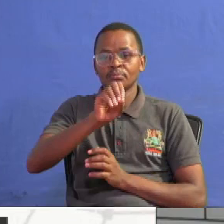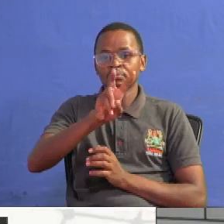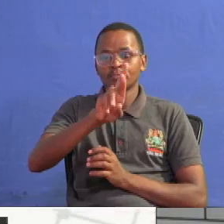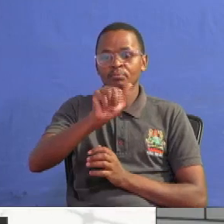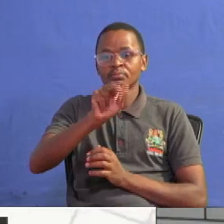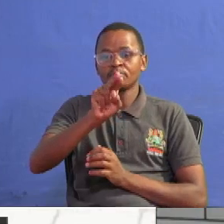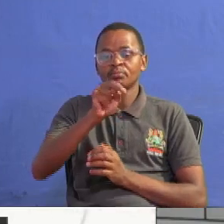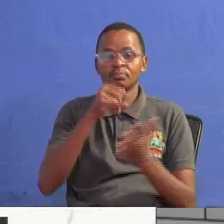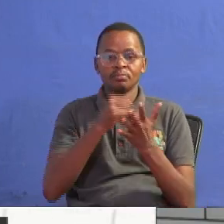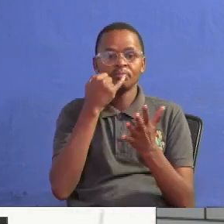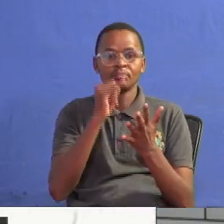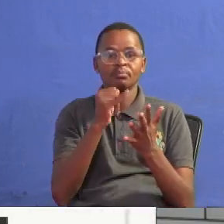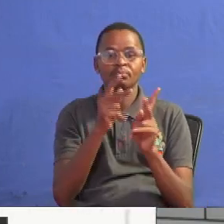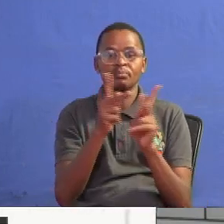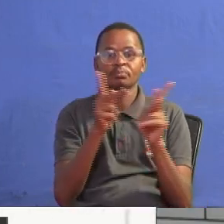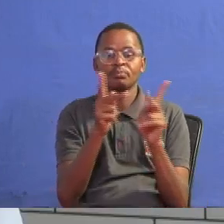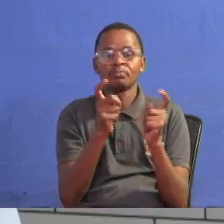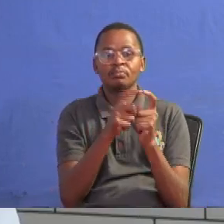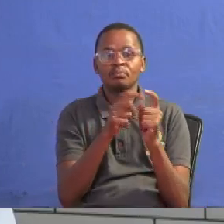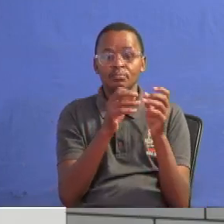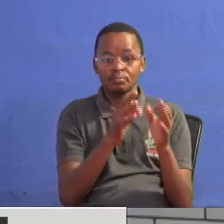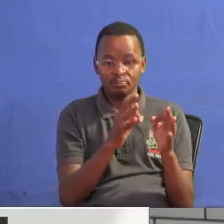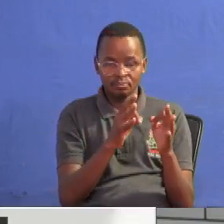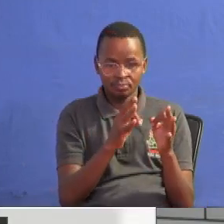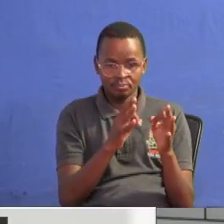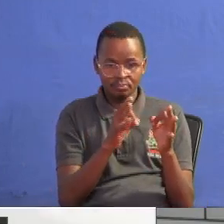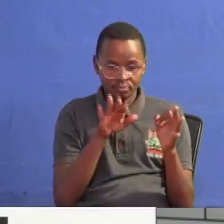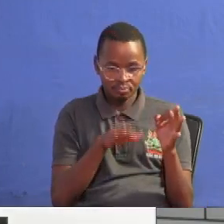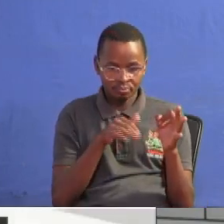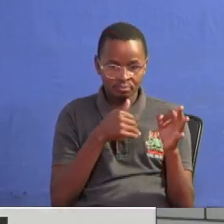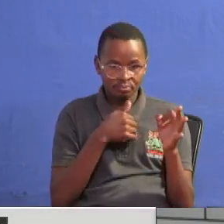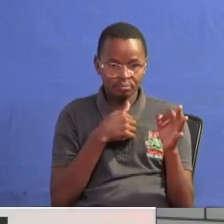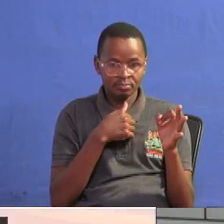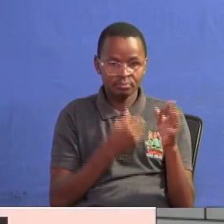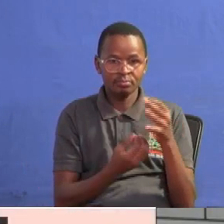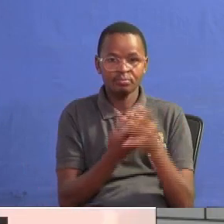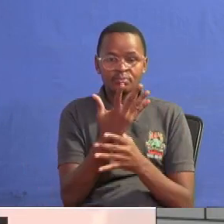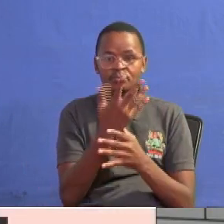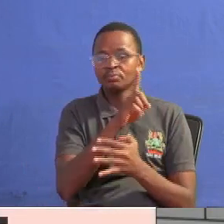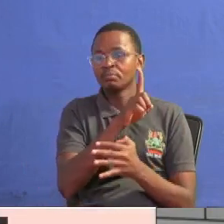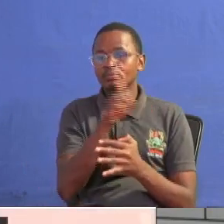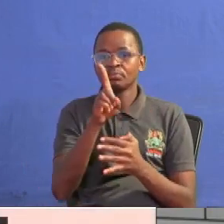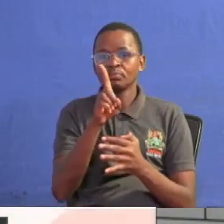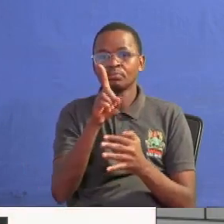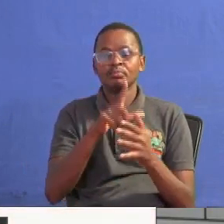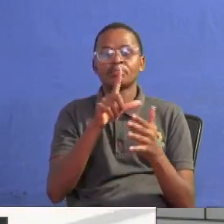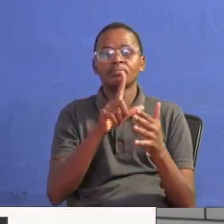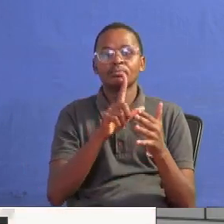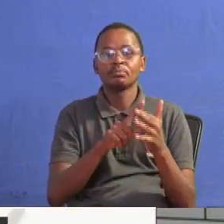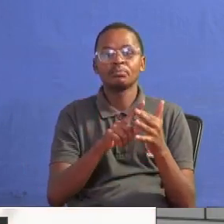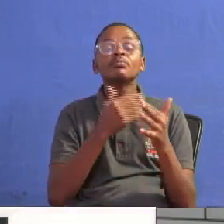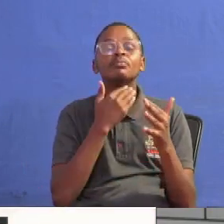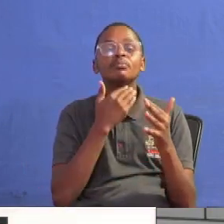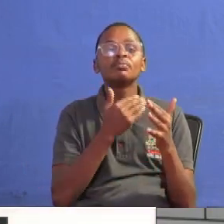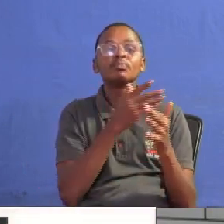cyst rupture, it's very painful. And if you're evaluating a woman who has a ruptured ovarian cyst, then you tend